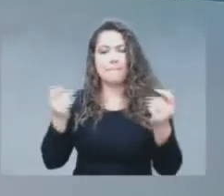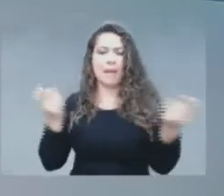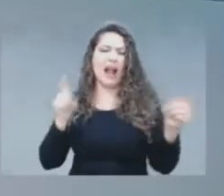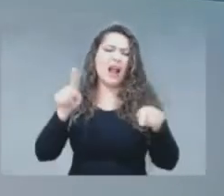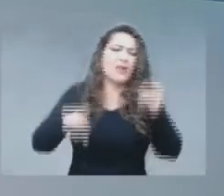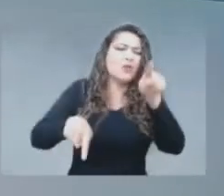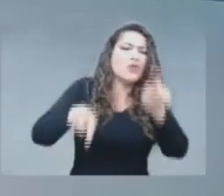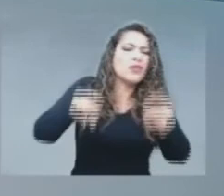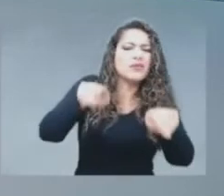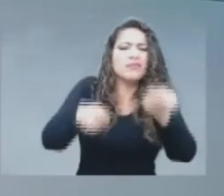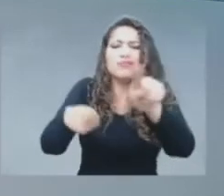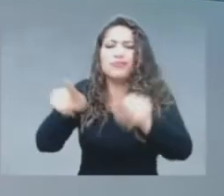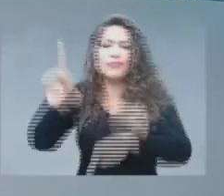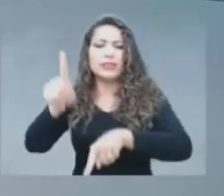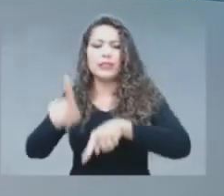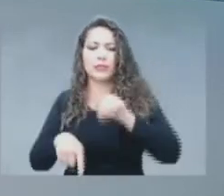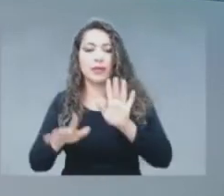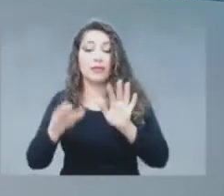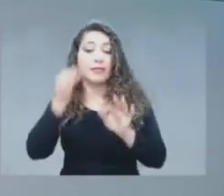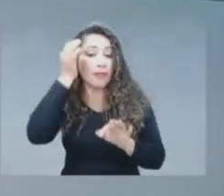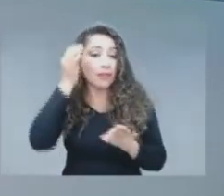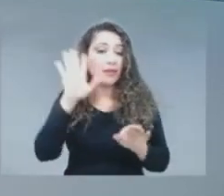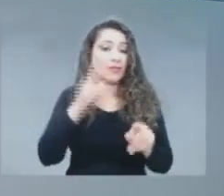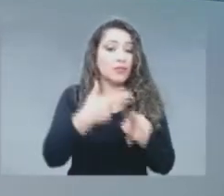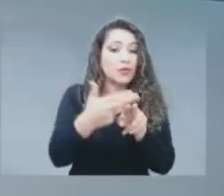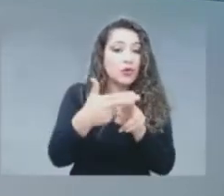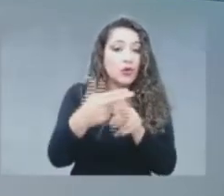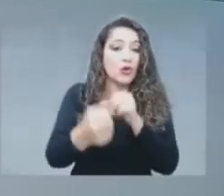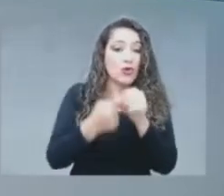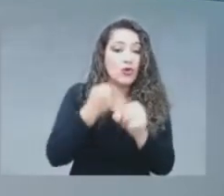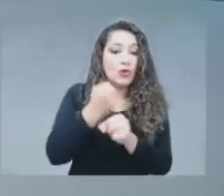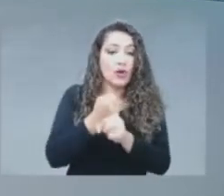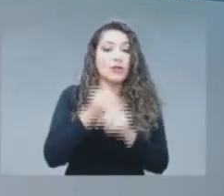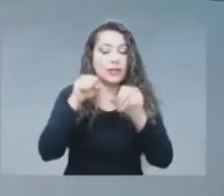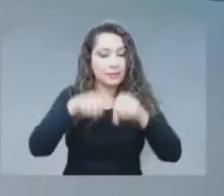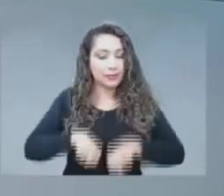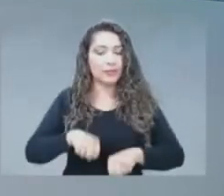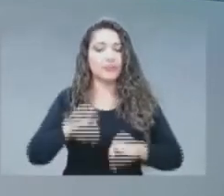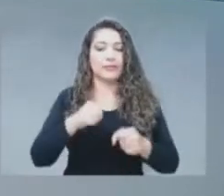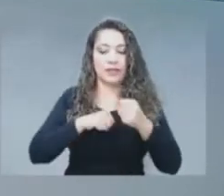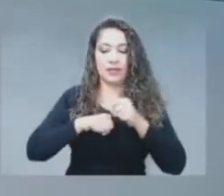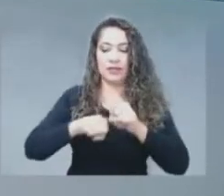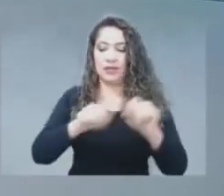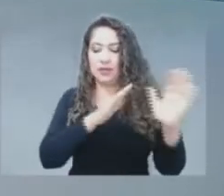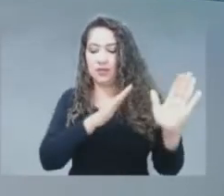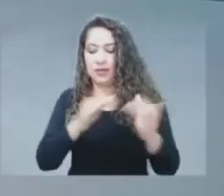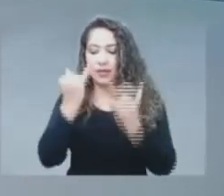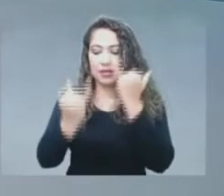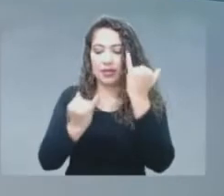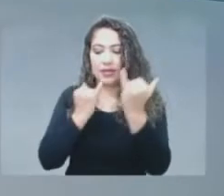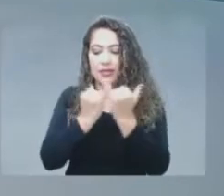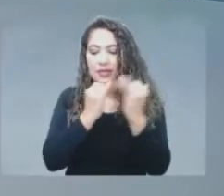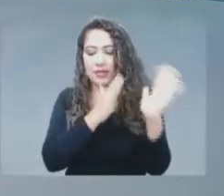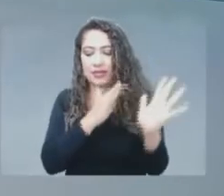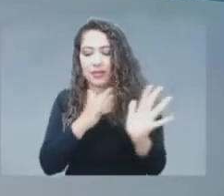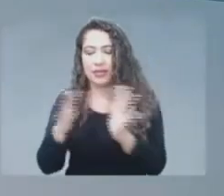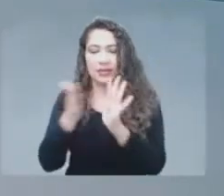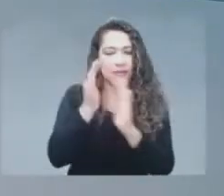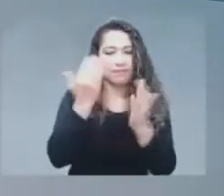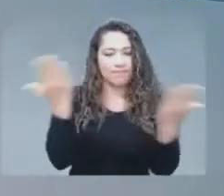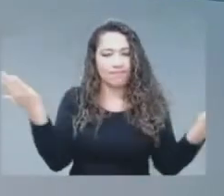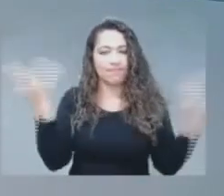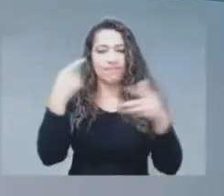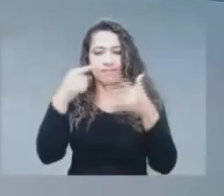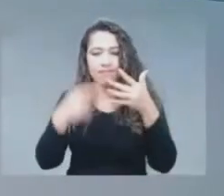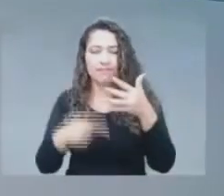of very special locations. Maybe in the course of next year, will be a good effort to identify new spectrum. There's a